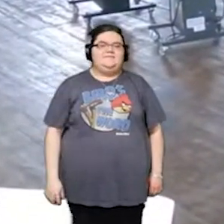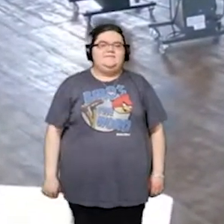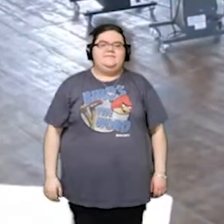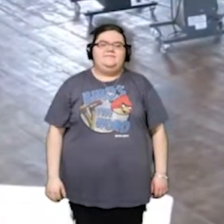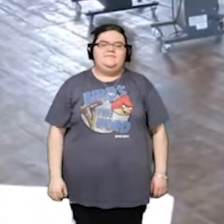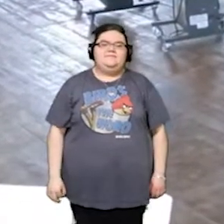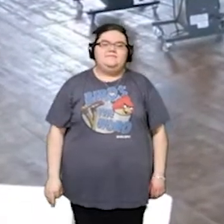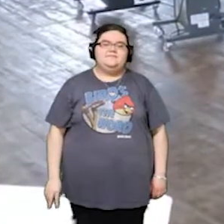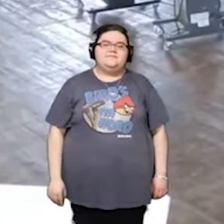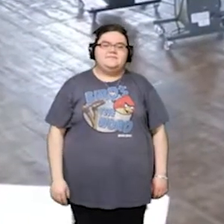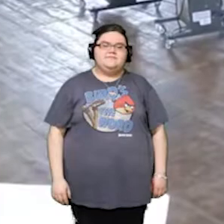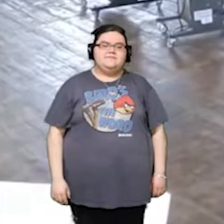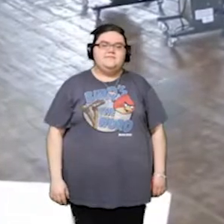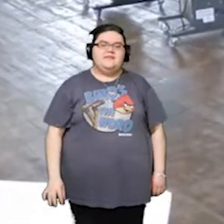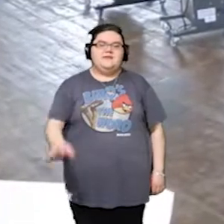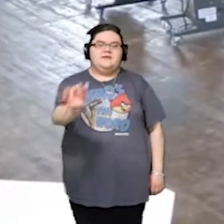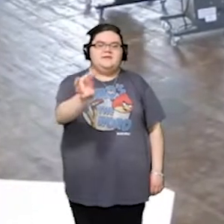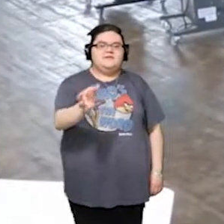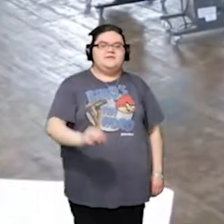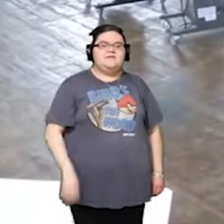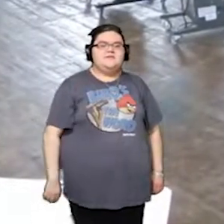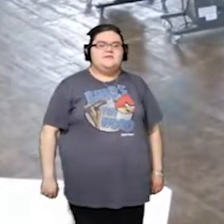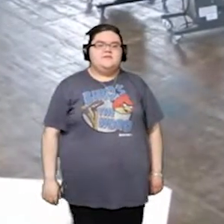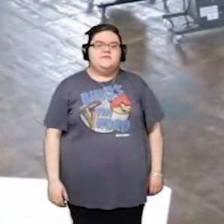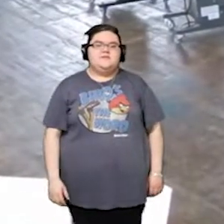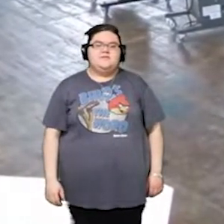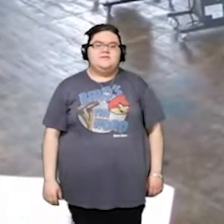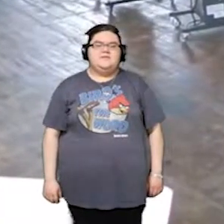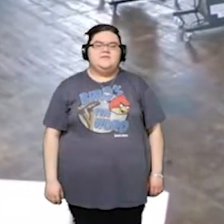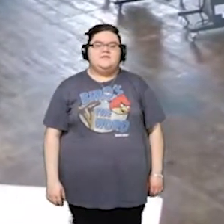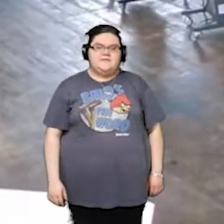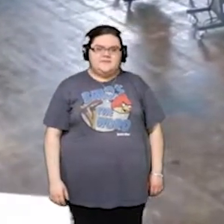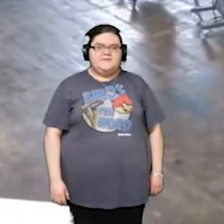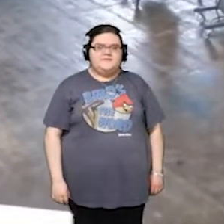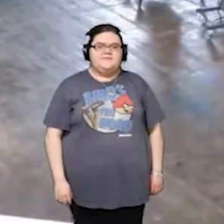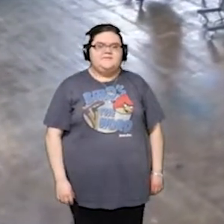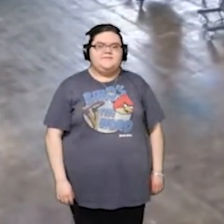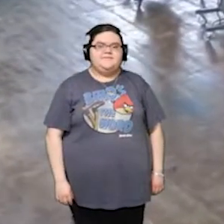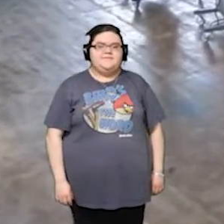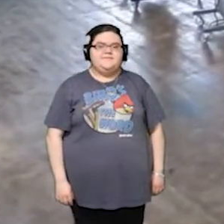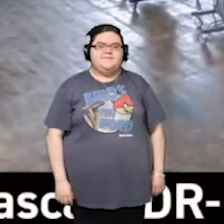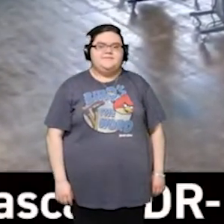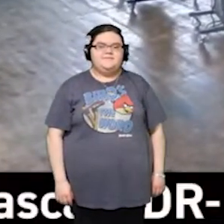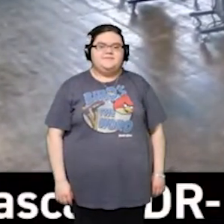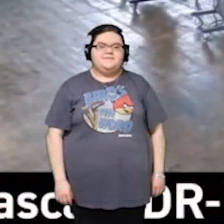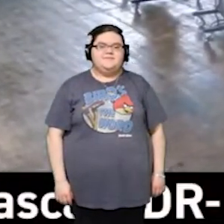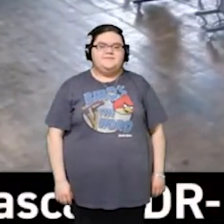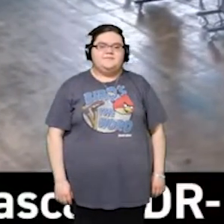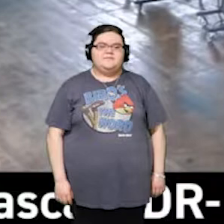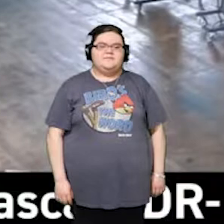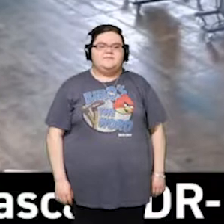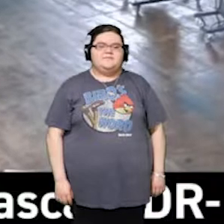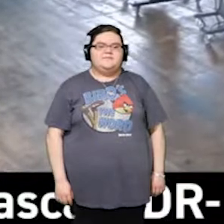sound on these things, on the Sidemen Sunday videos? I have these individual sound recorders. These are the Tascam